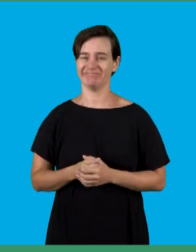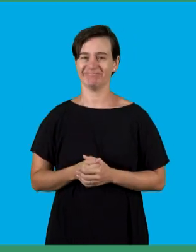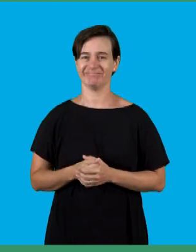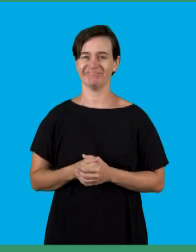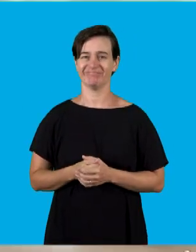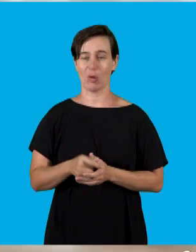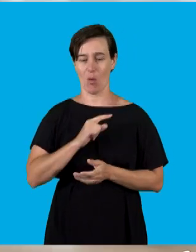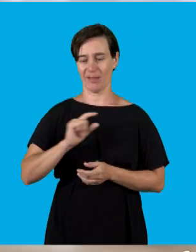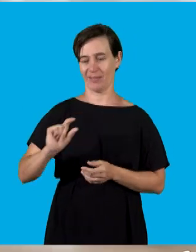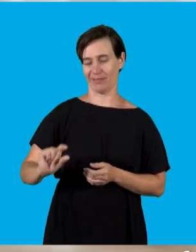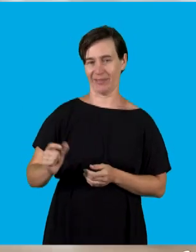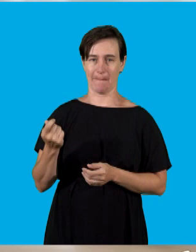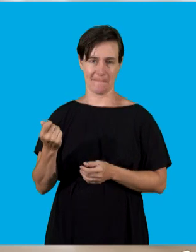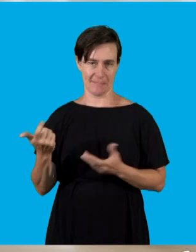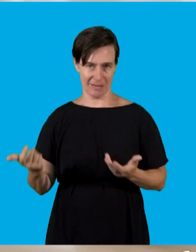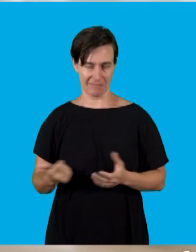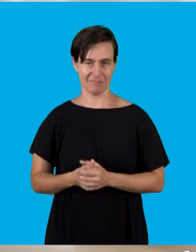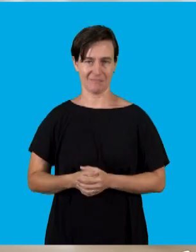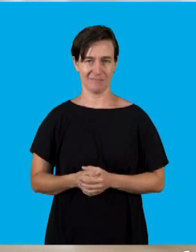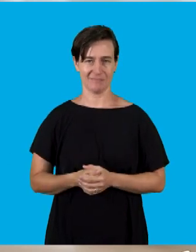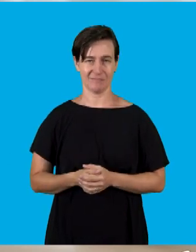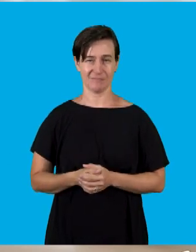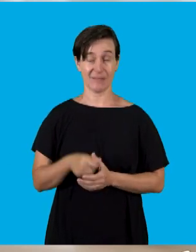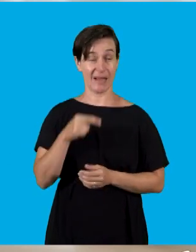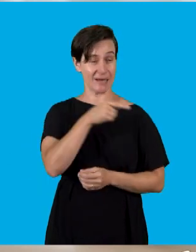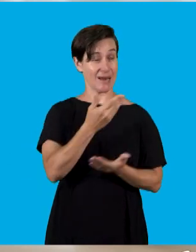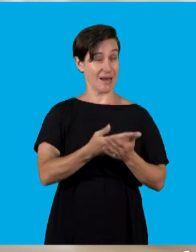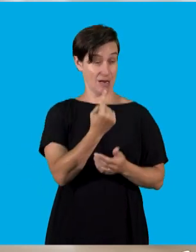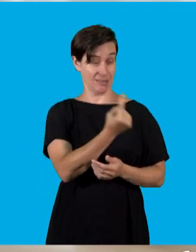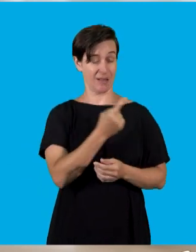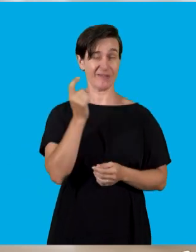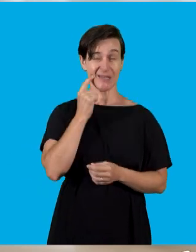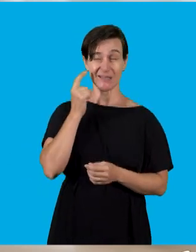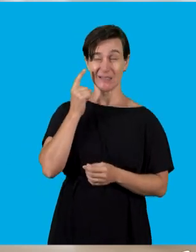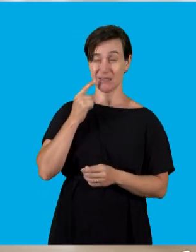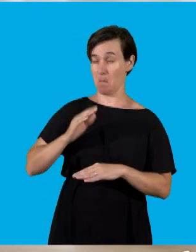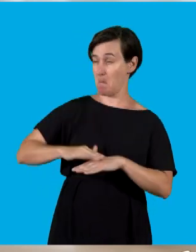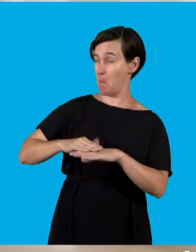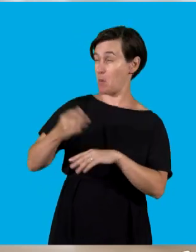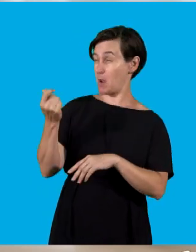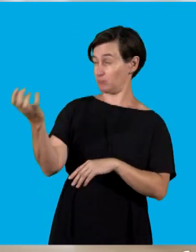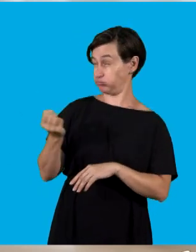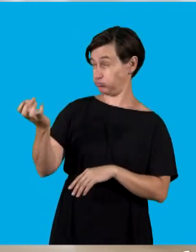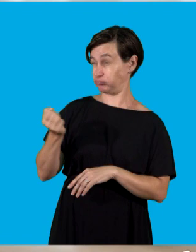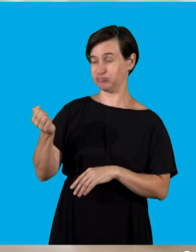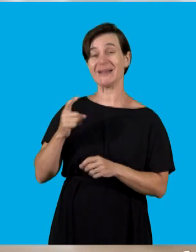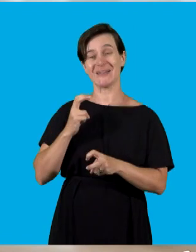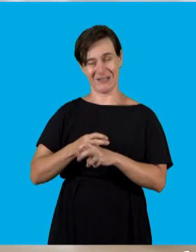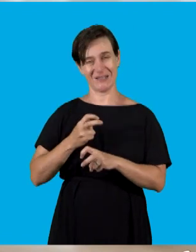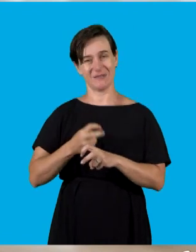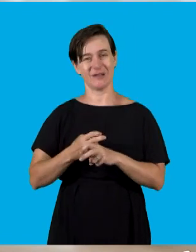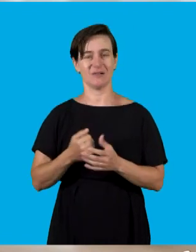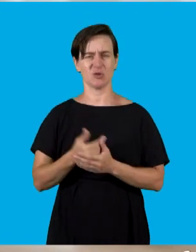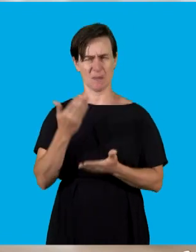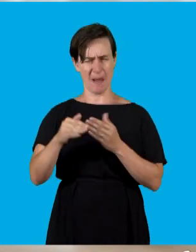expand, because there's little capital, and it's not easy to raise capital because it belongs to one person. If a bank